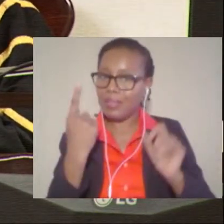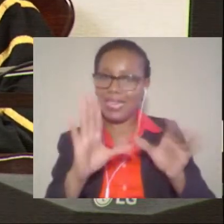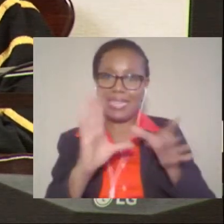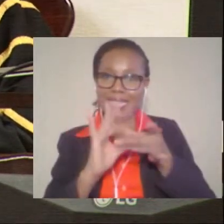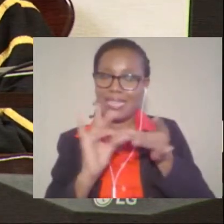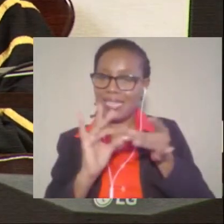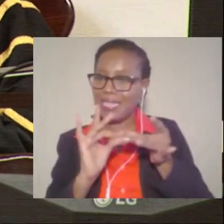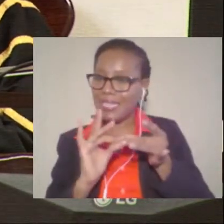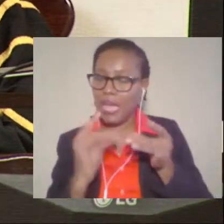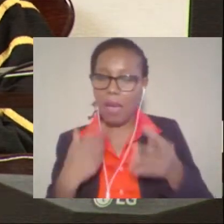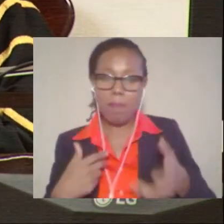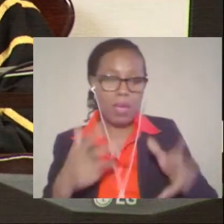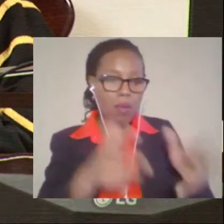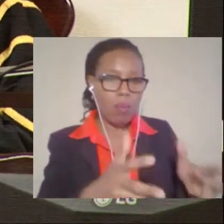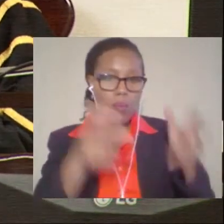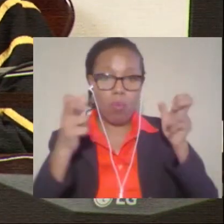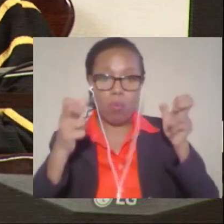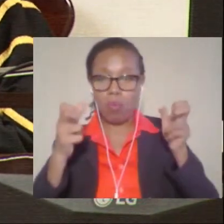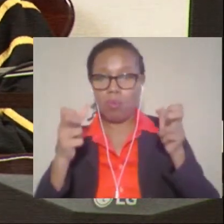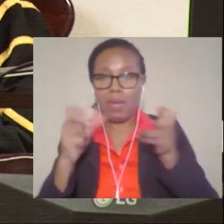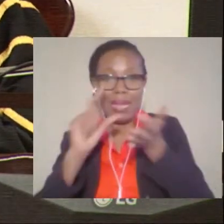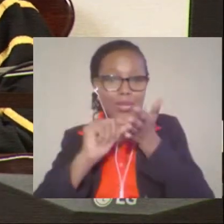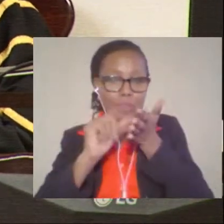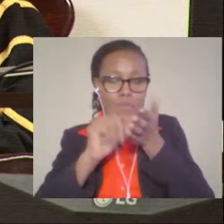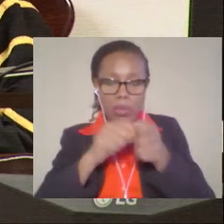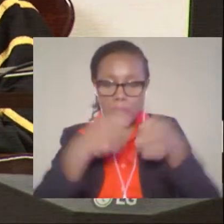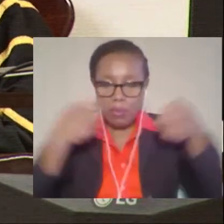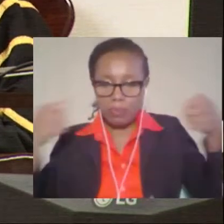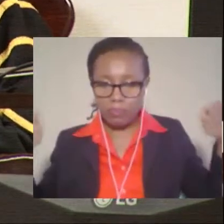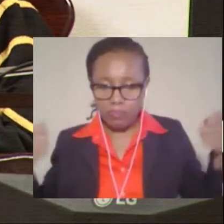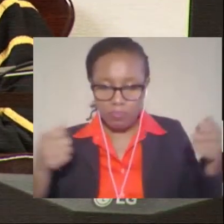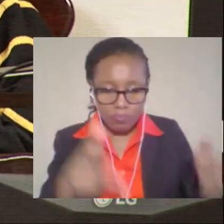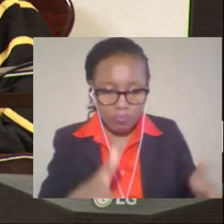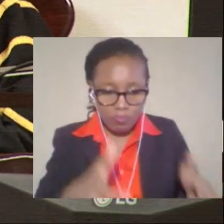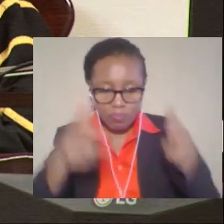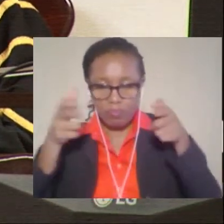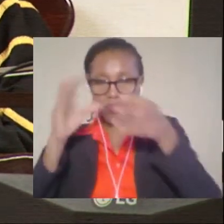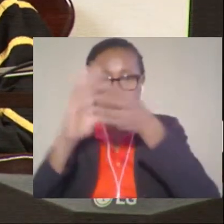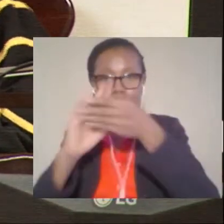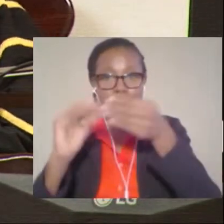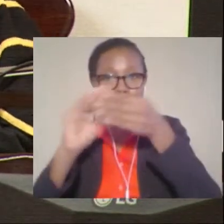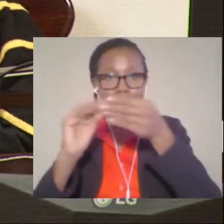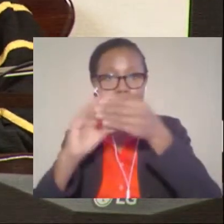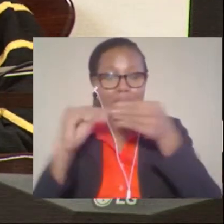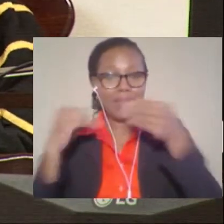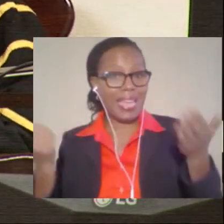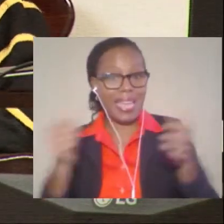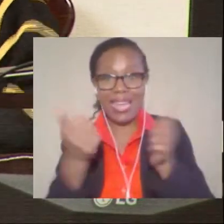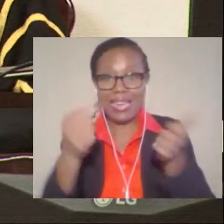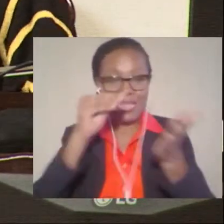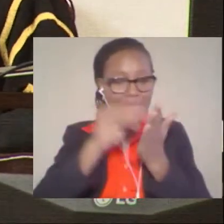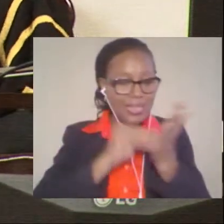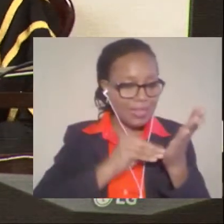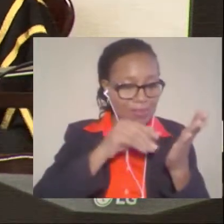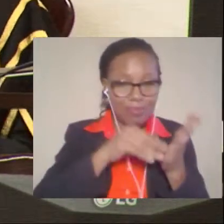he said that he is not reading from any excerpt from any newspaper or from any article.